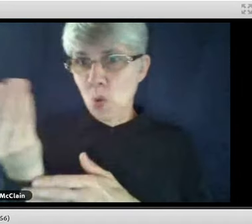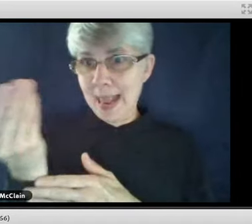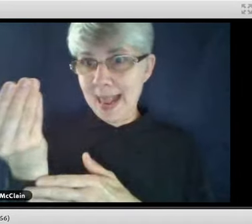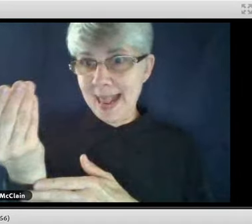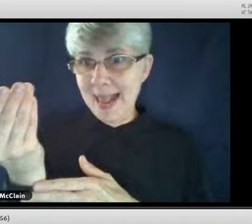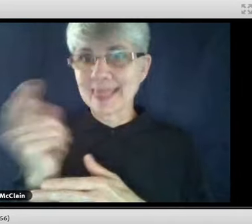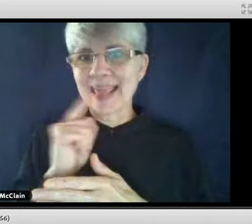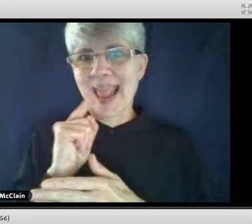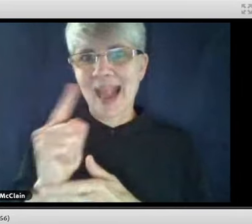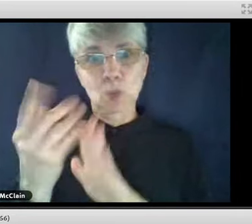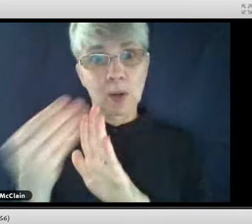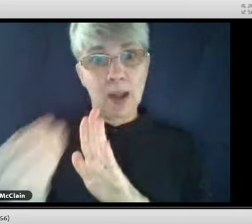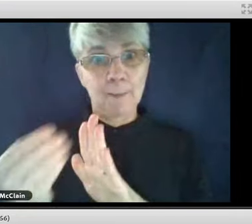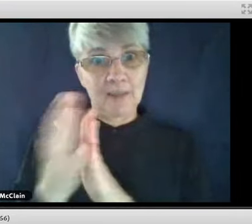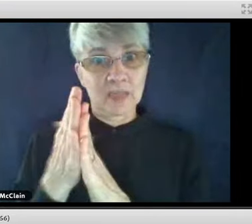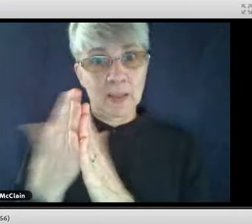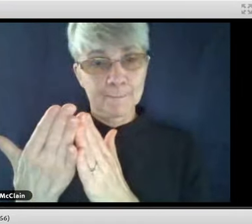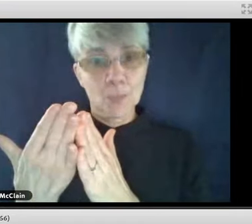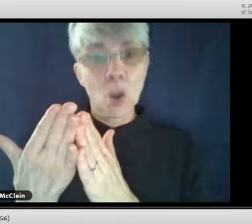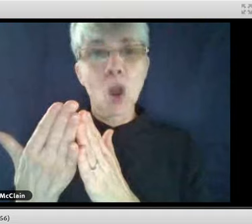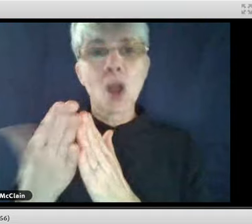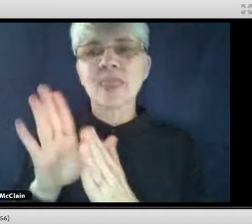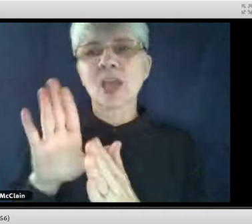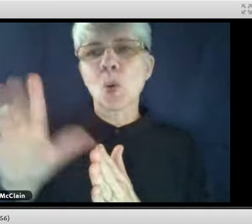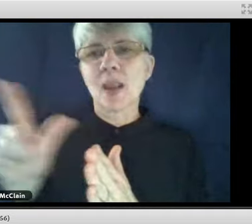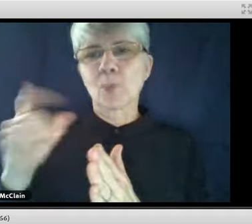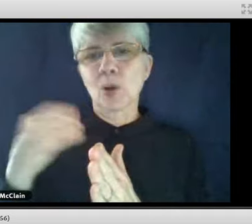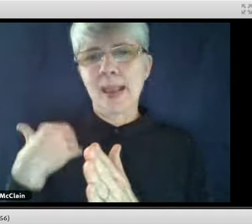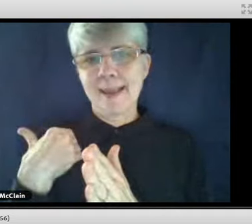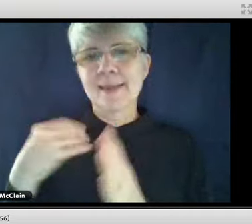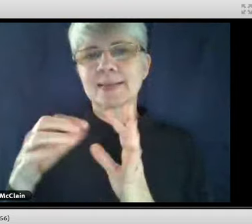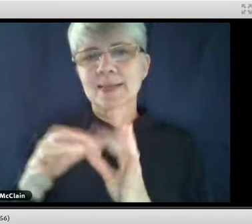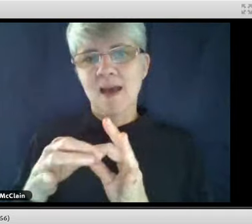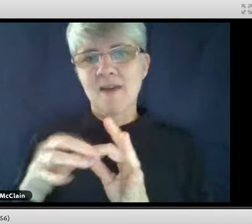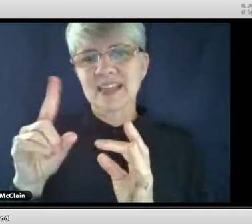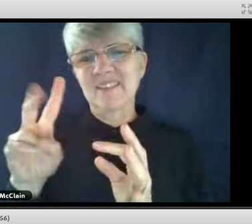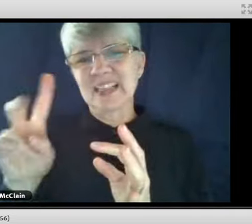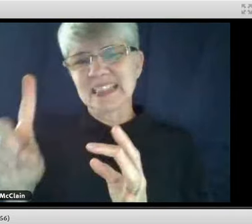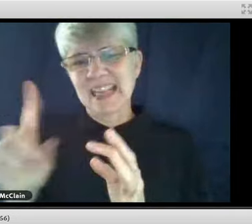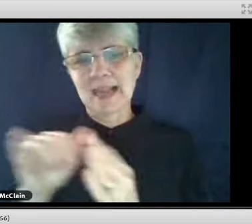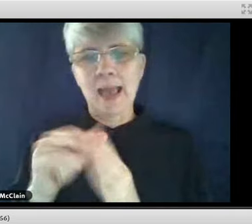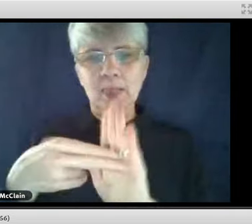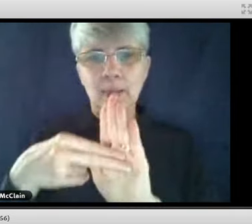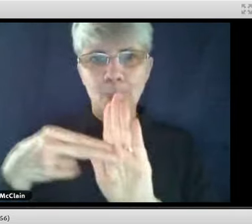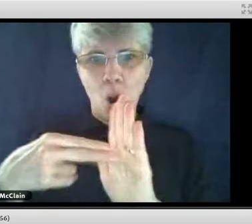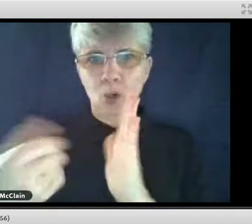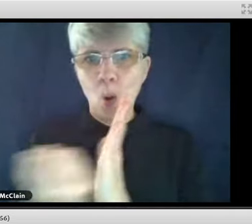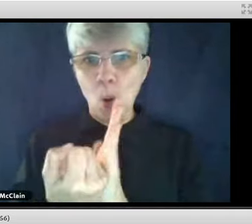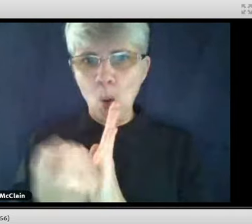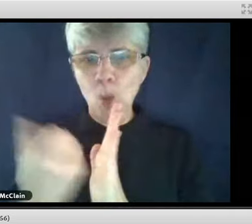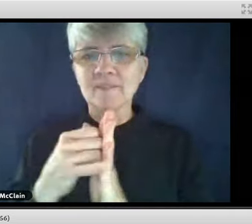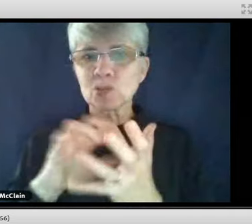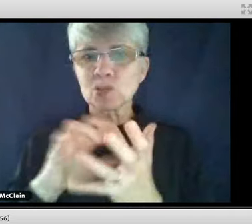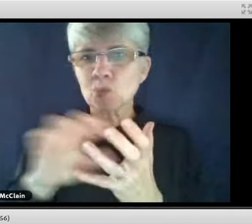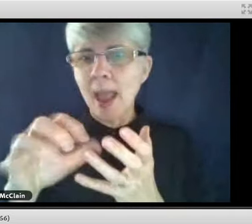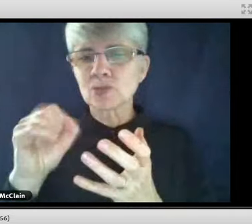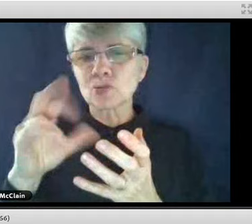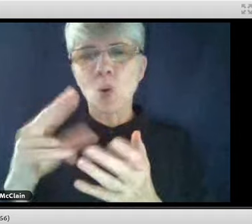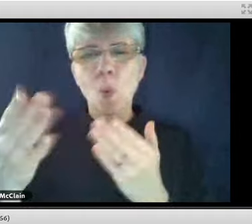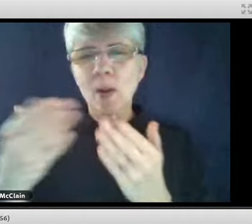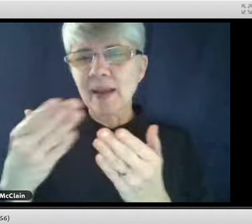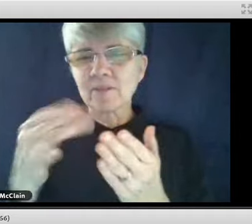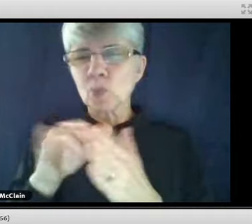actual copy that your library has of the DVD. Okay, with like the barcode on it, if it's scratched, right? So what?